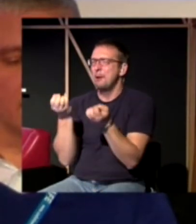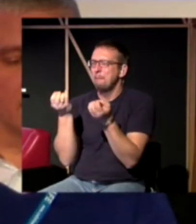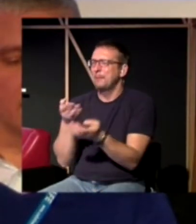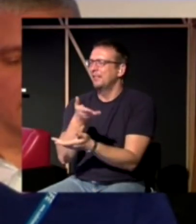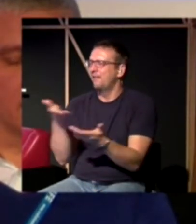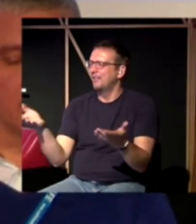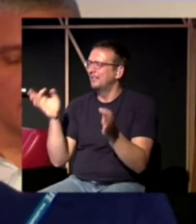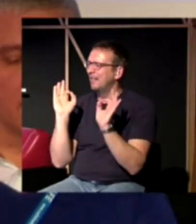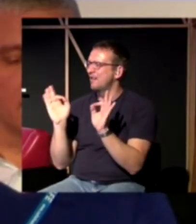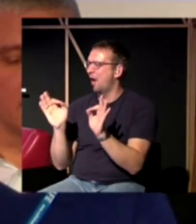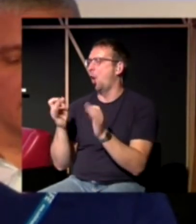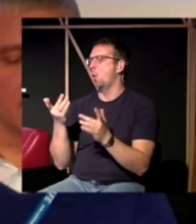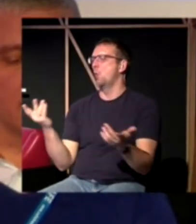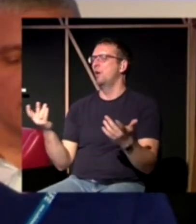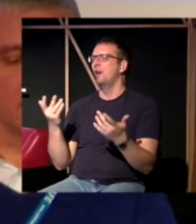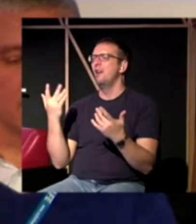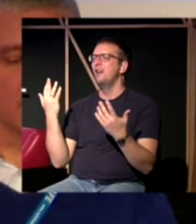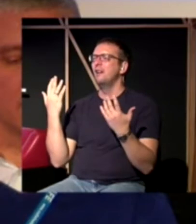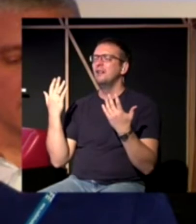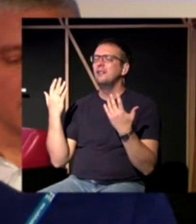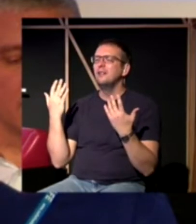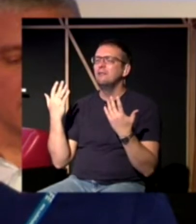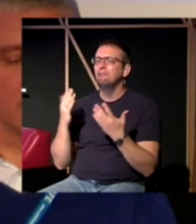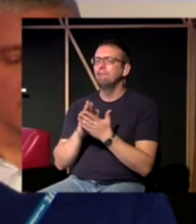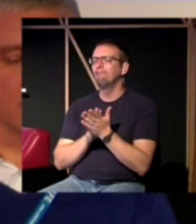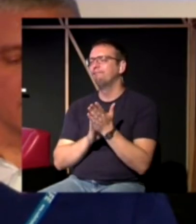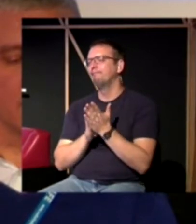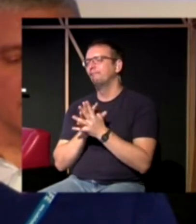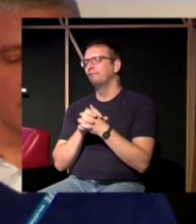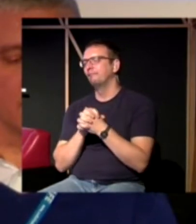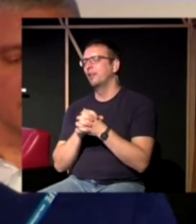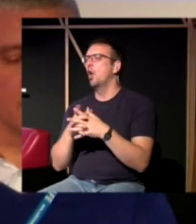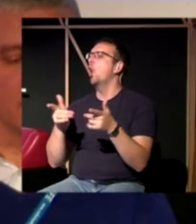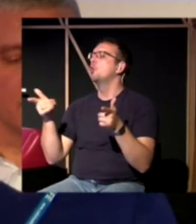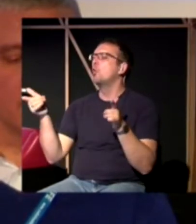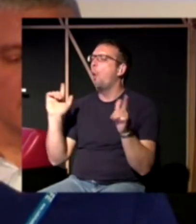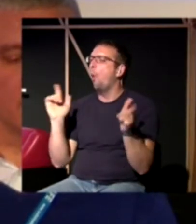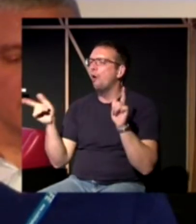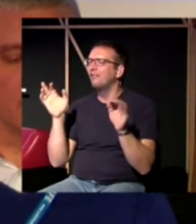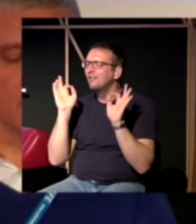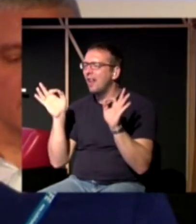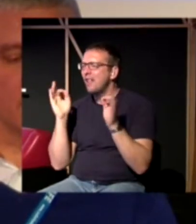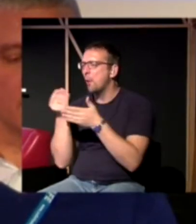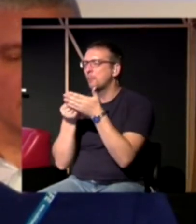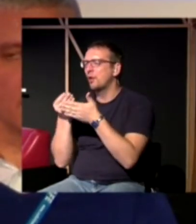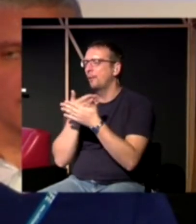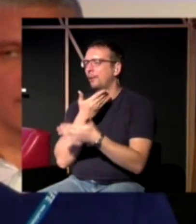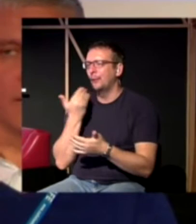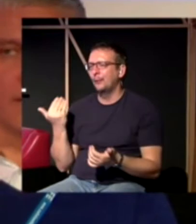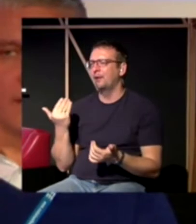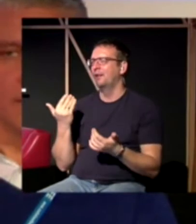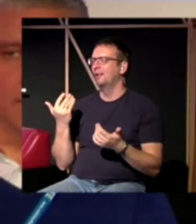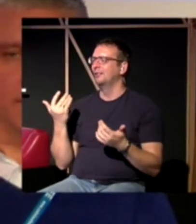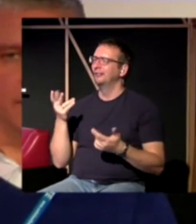teams. But that wasn't the information that I wanted. If I'd wanted that information, I would have stayed at home and watched the television. What I wanted was